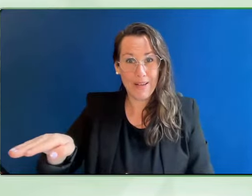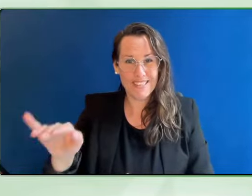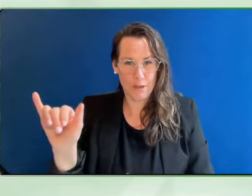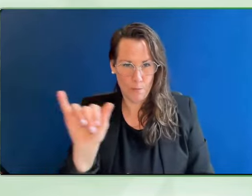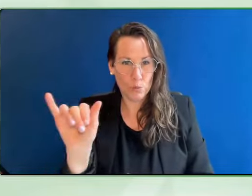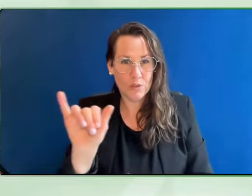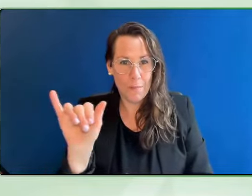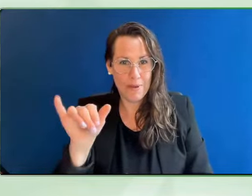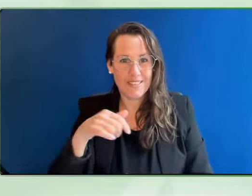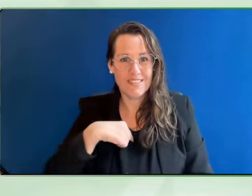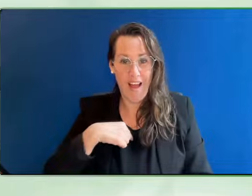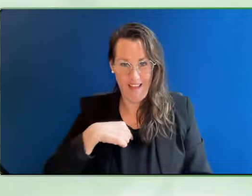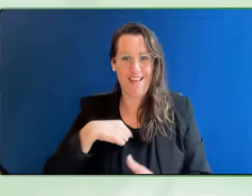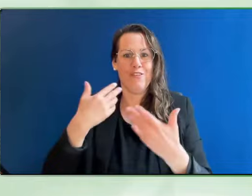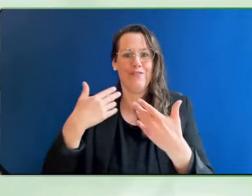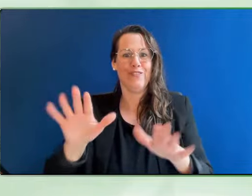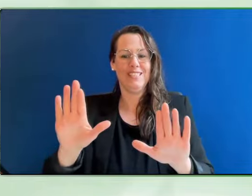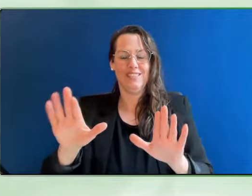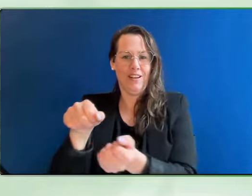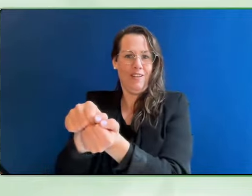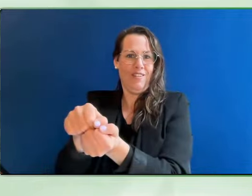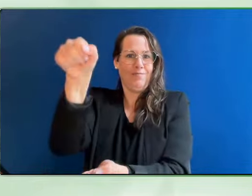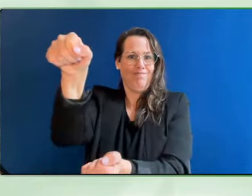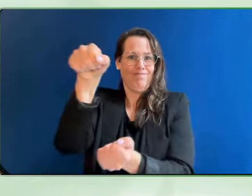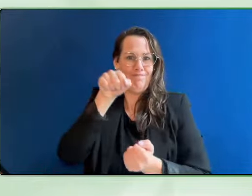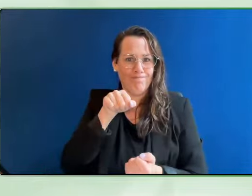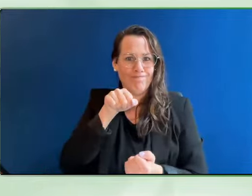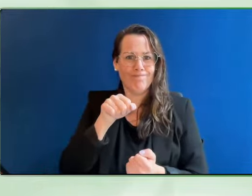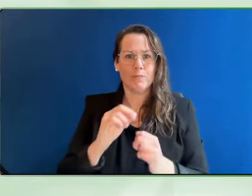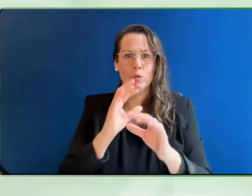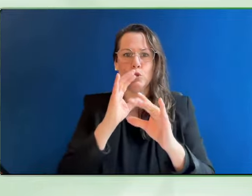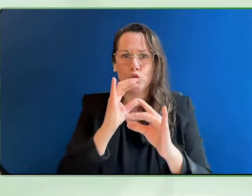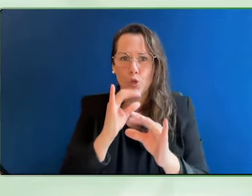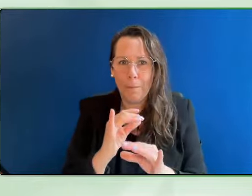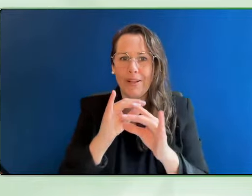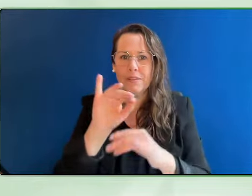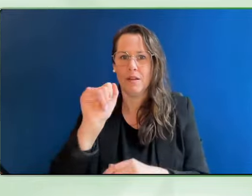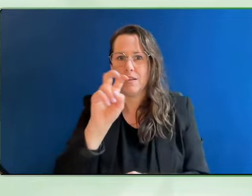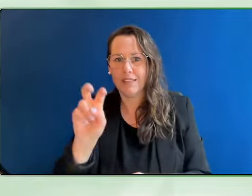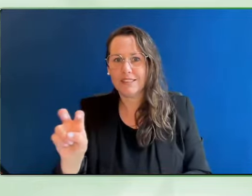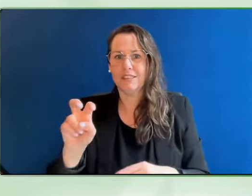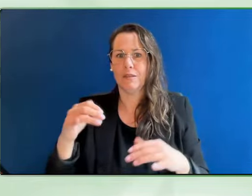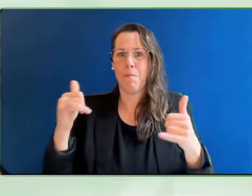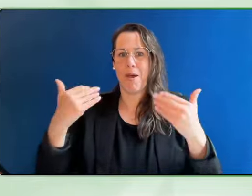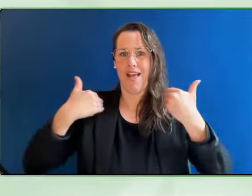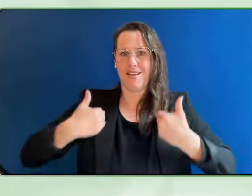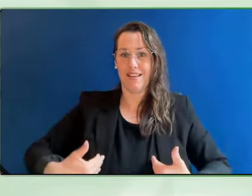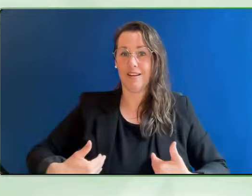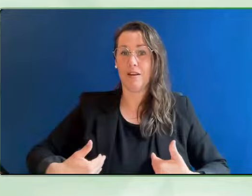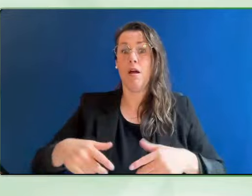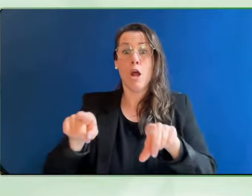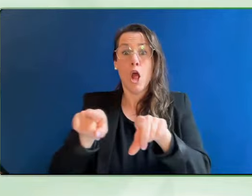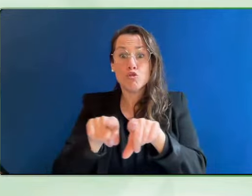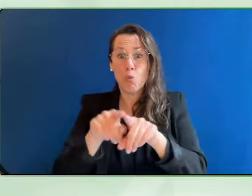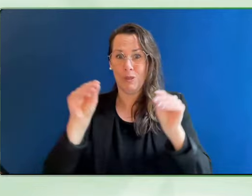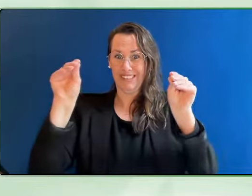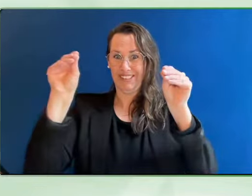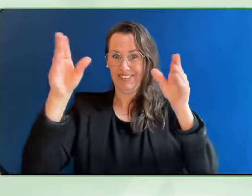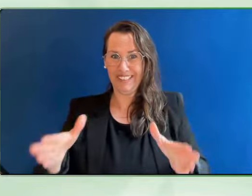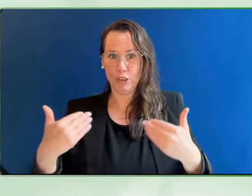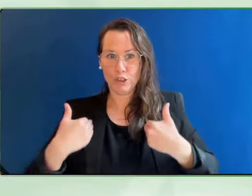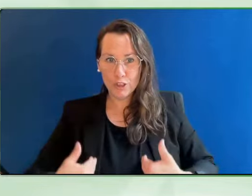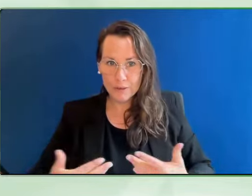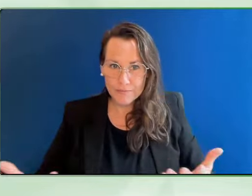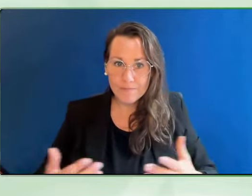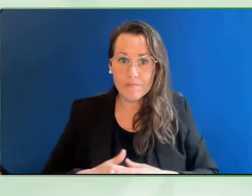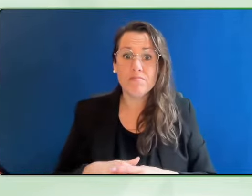in 2005 I formed a band called Barabás Lőrinc Eklektric. That's Barabás Lőrinc is Lőrinc Barabás, but in Hungary we say the family